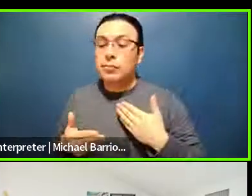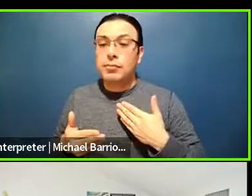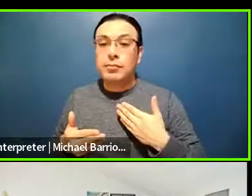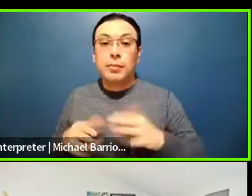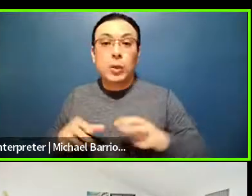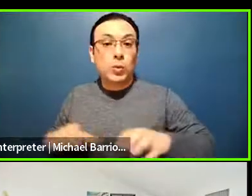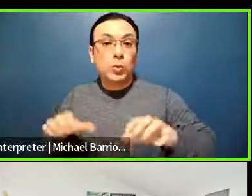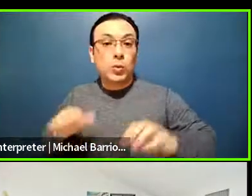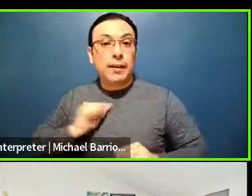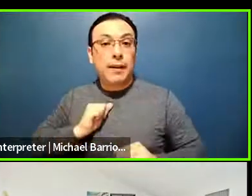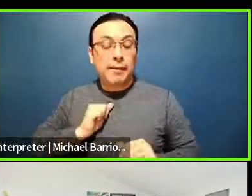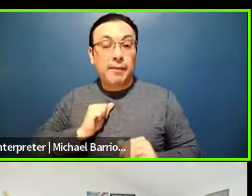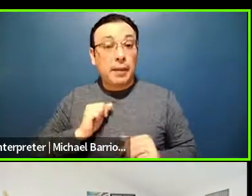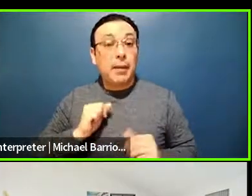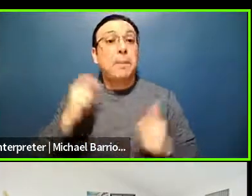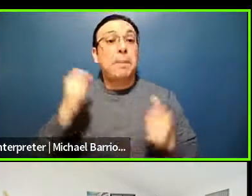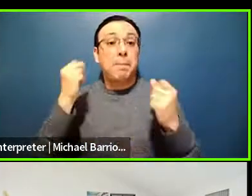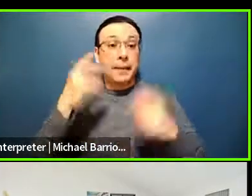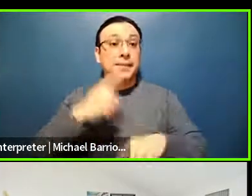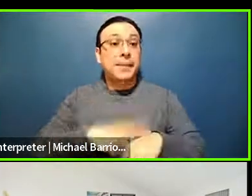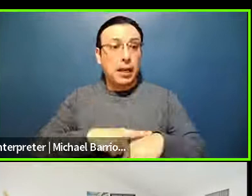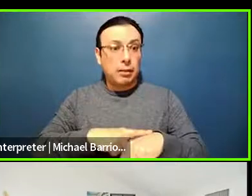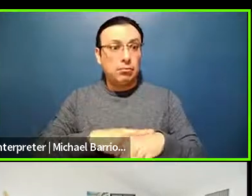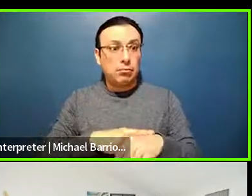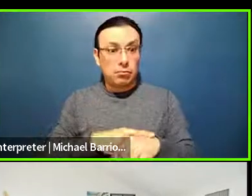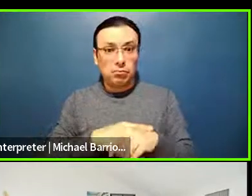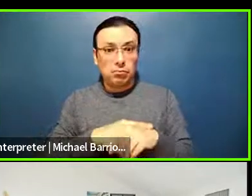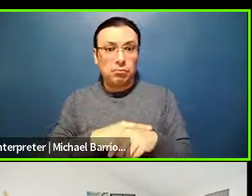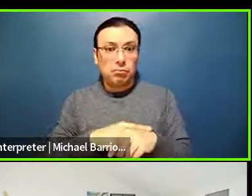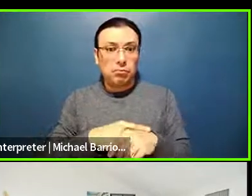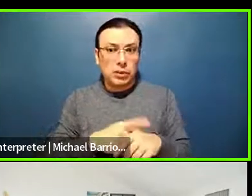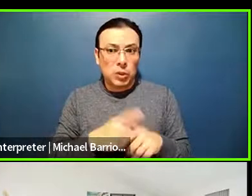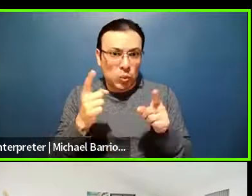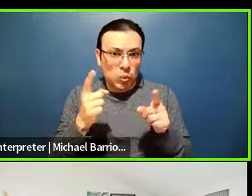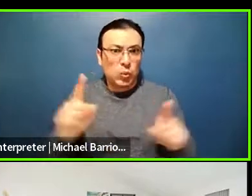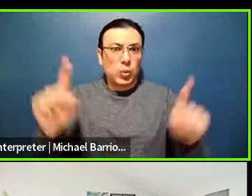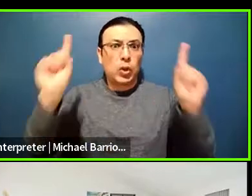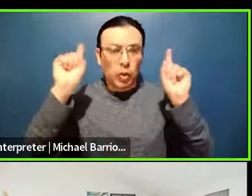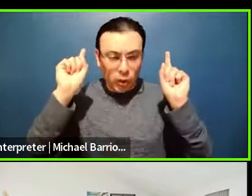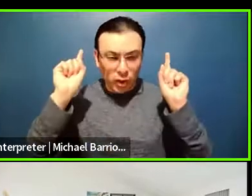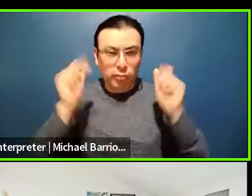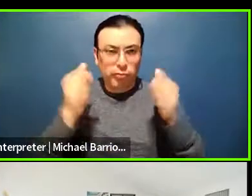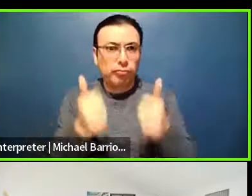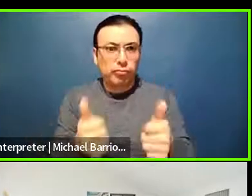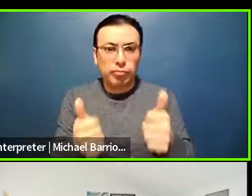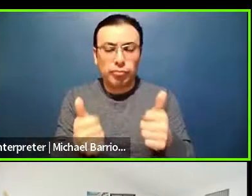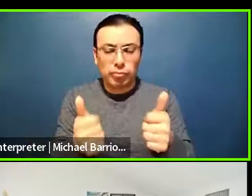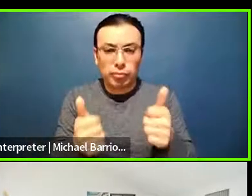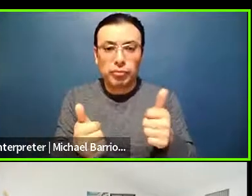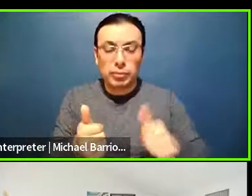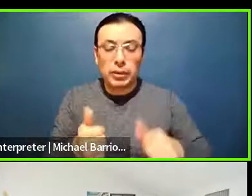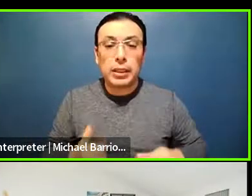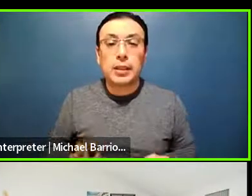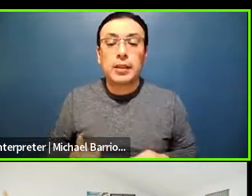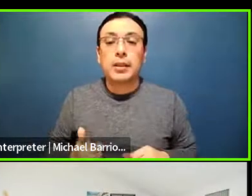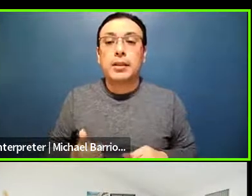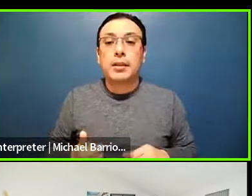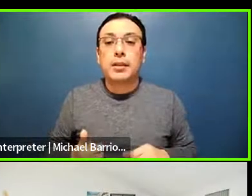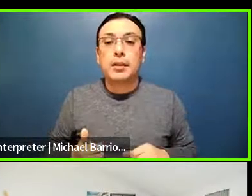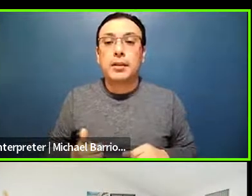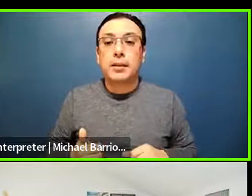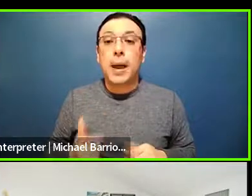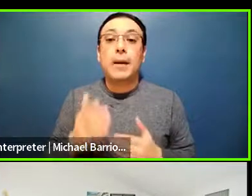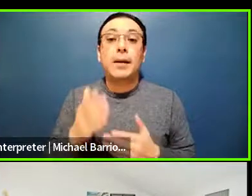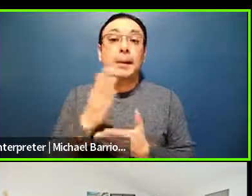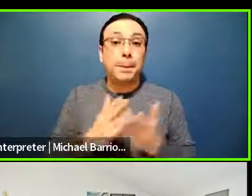really effective strategy I've seen happen in various disability communities across the country, where some folks